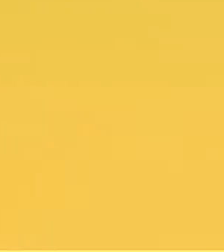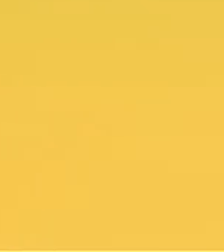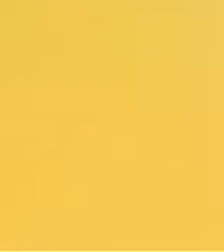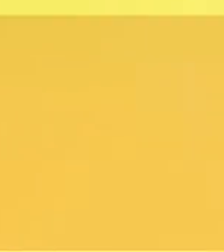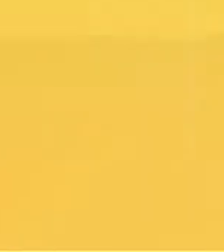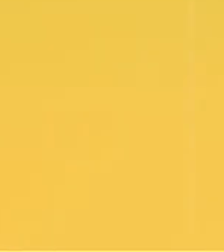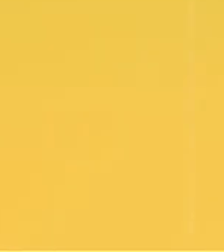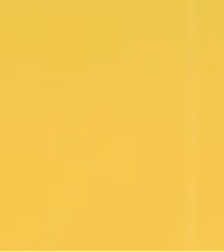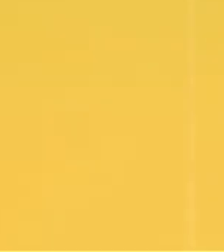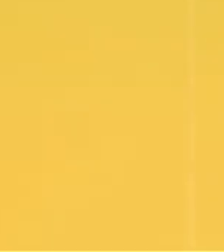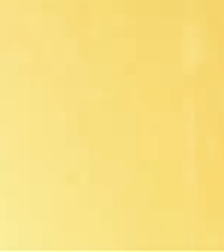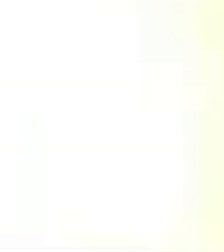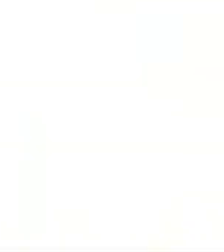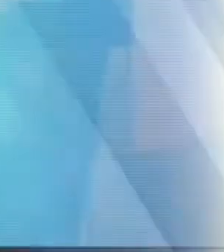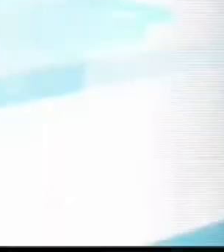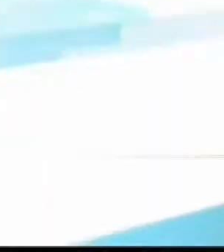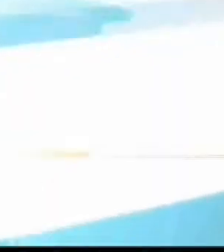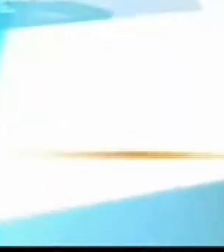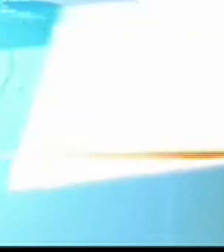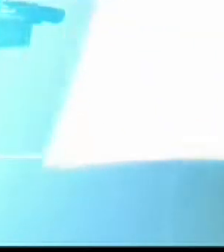in HD.